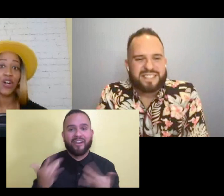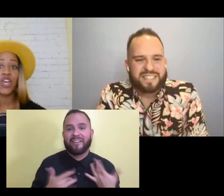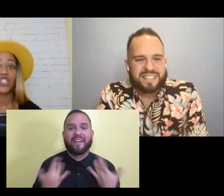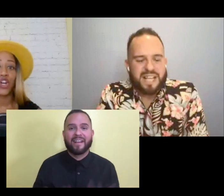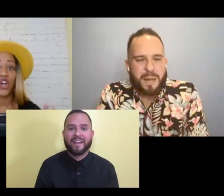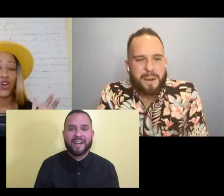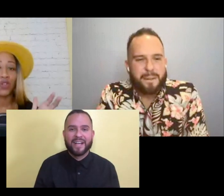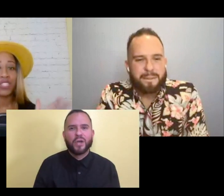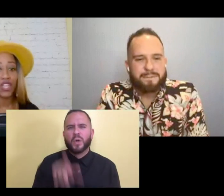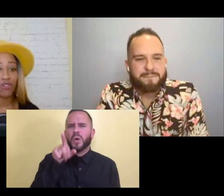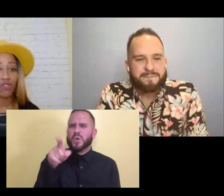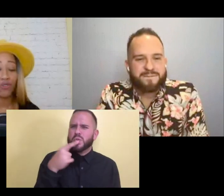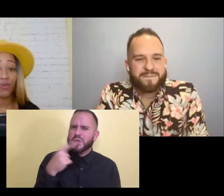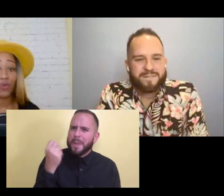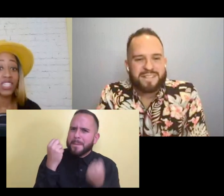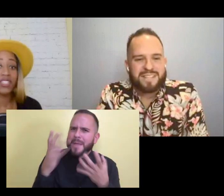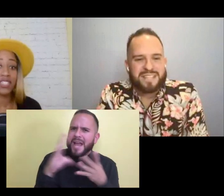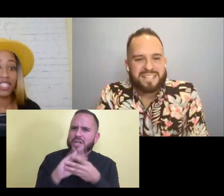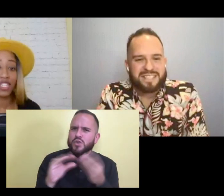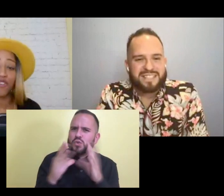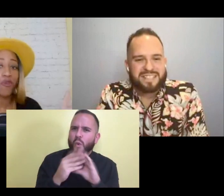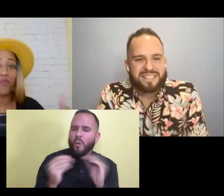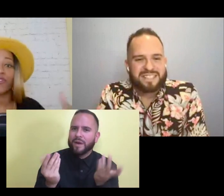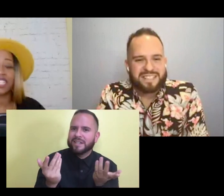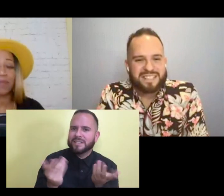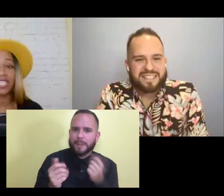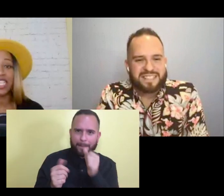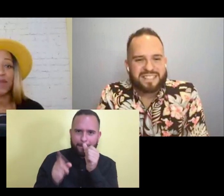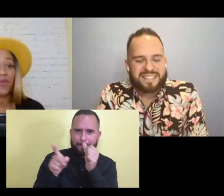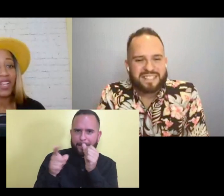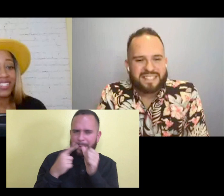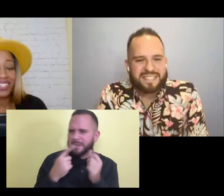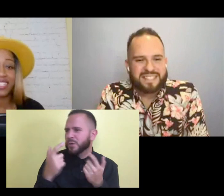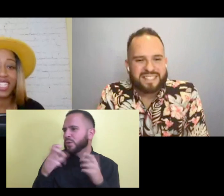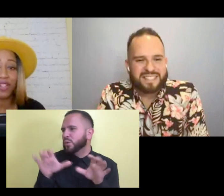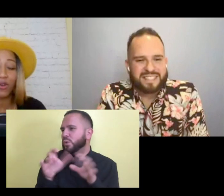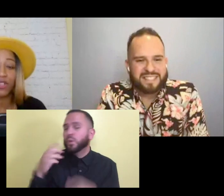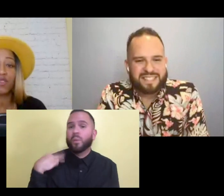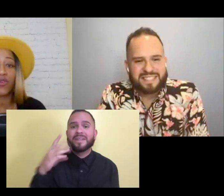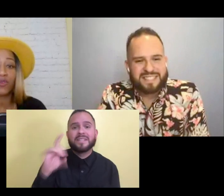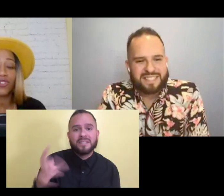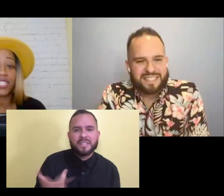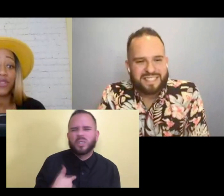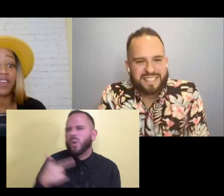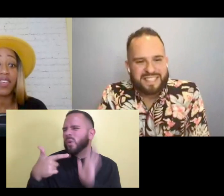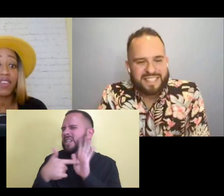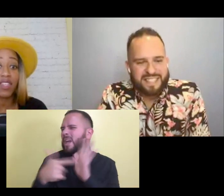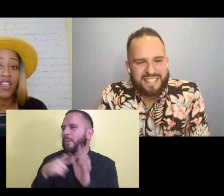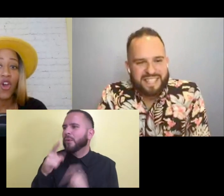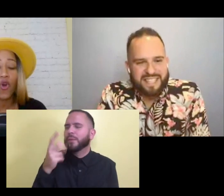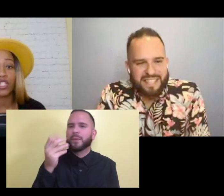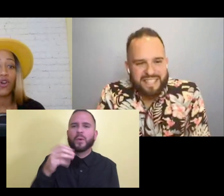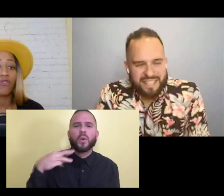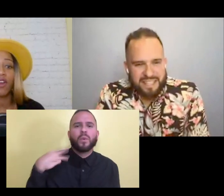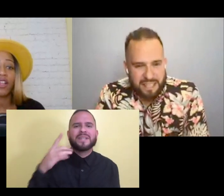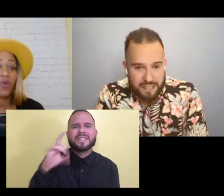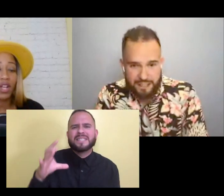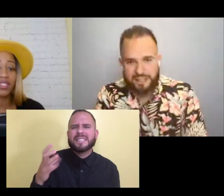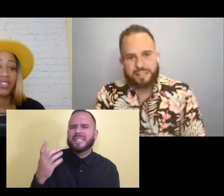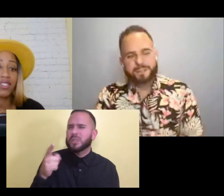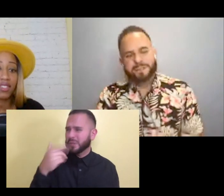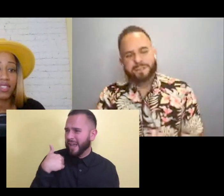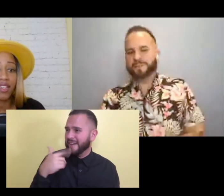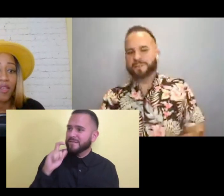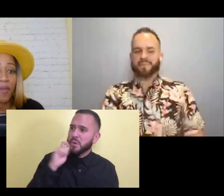tell. So you say you do Washington, D.C. So for example, let's say we're in Washington, D.C. right now. What are some cool stories that you have given or told regarding